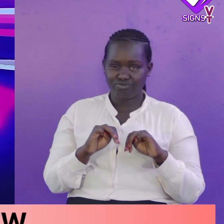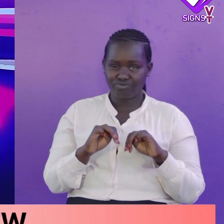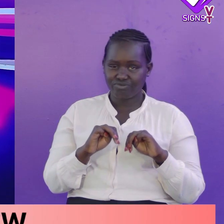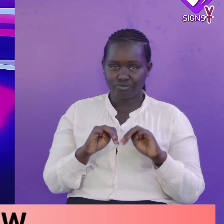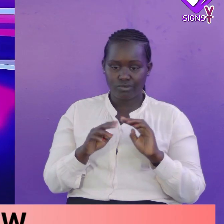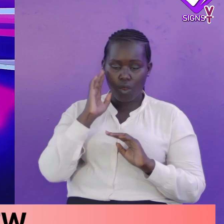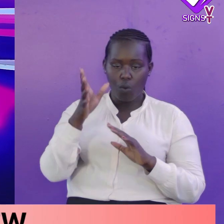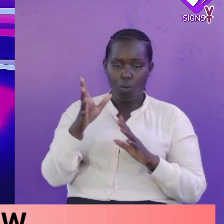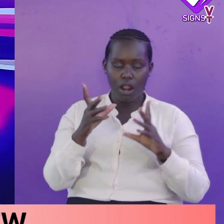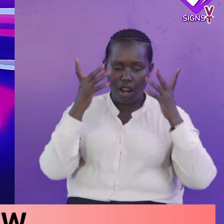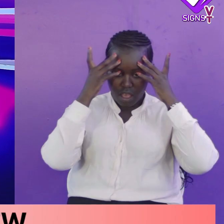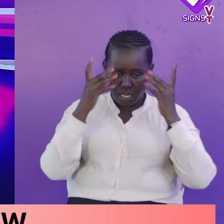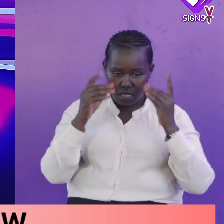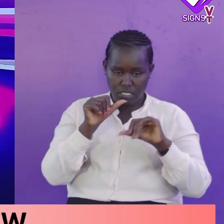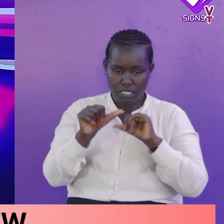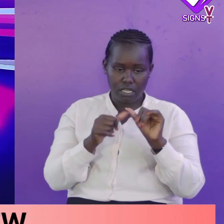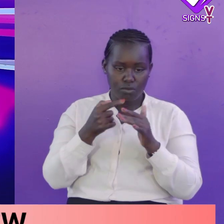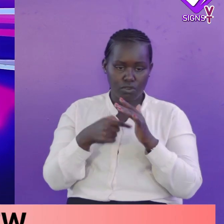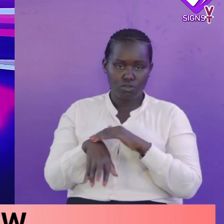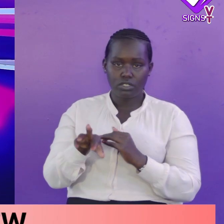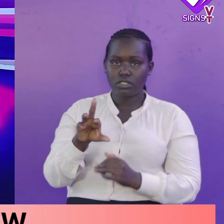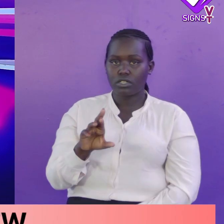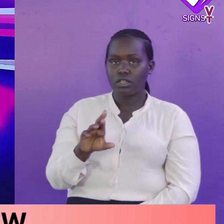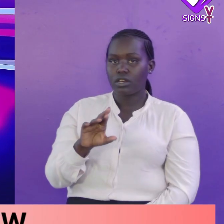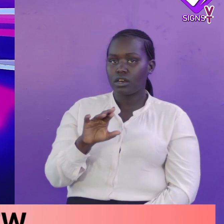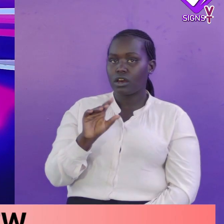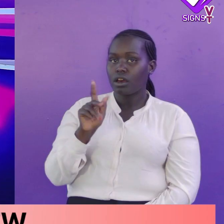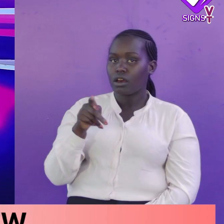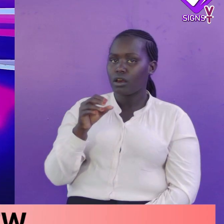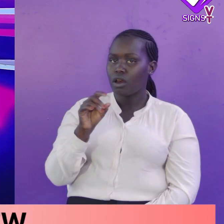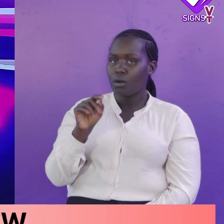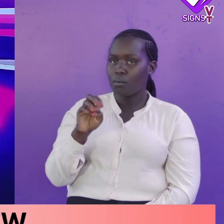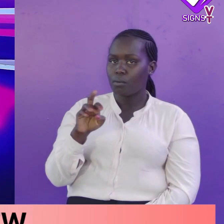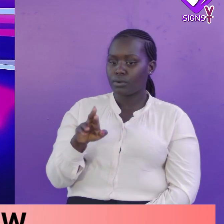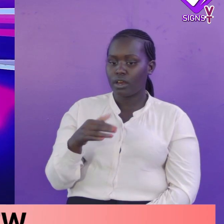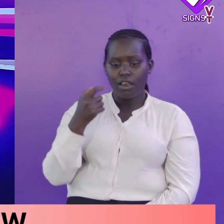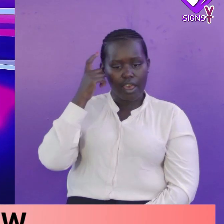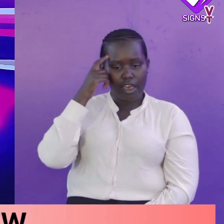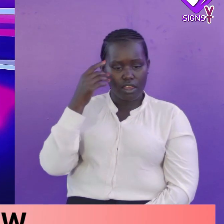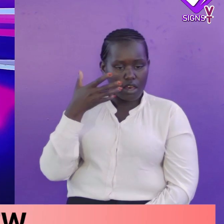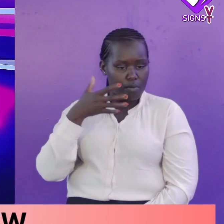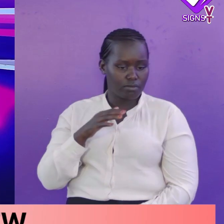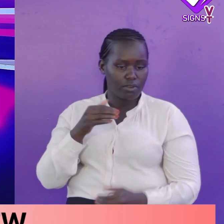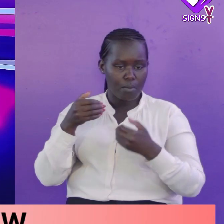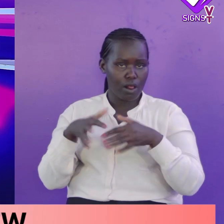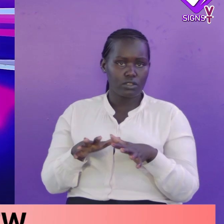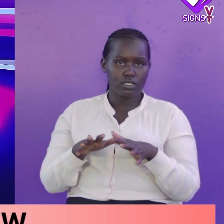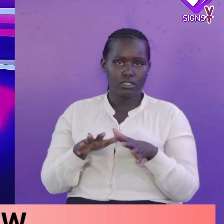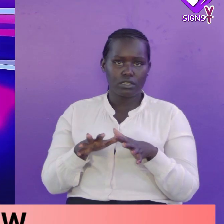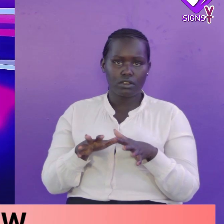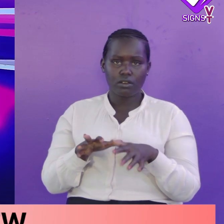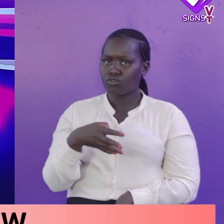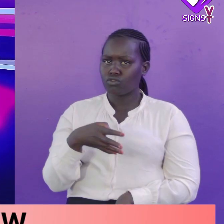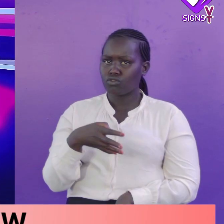will decide about Graham Potter? Do I think he has lost 3 out of the